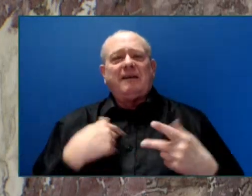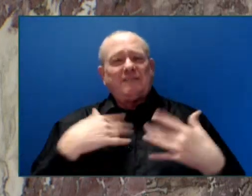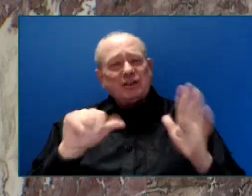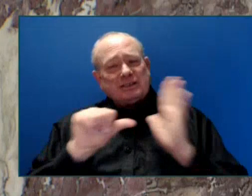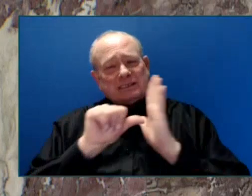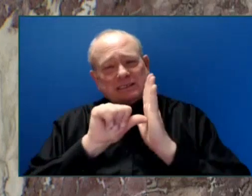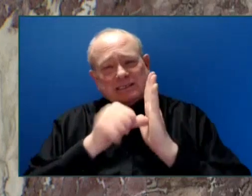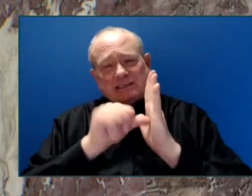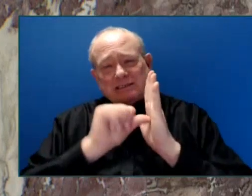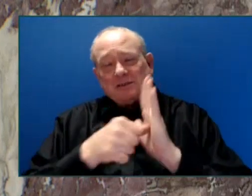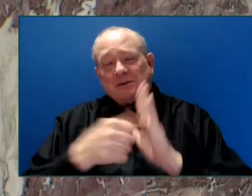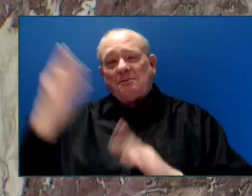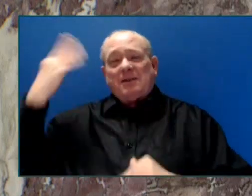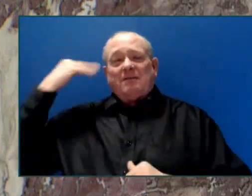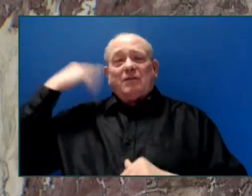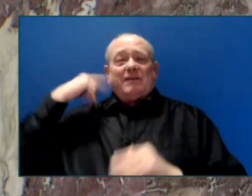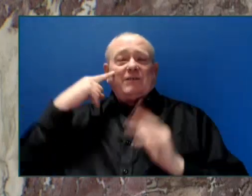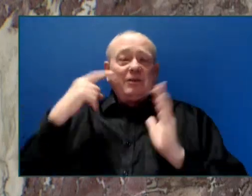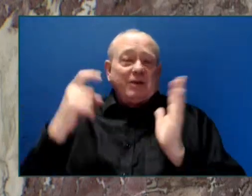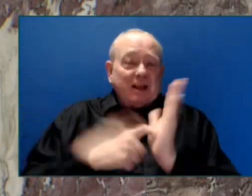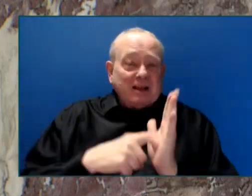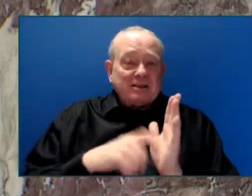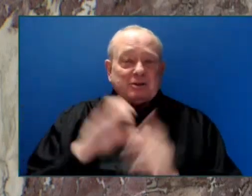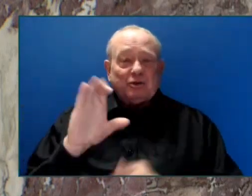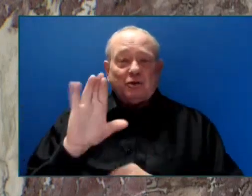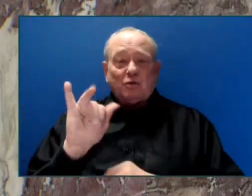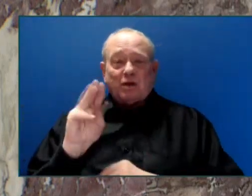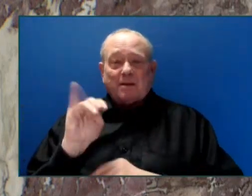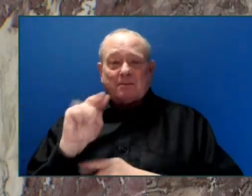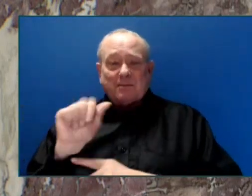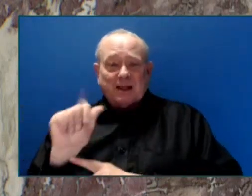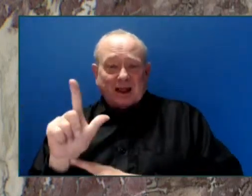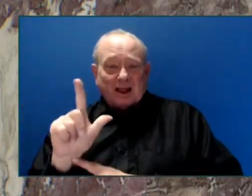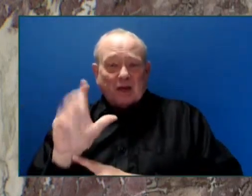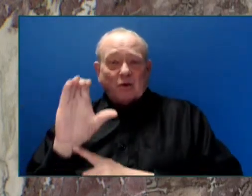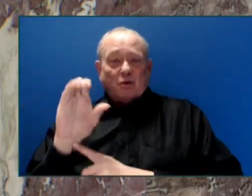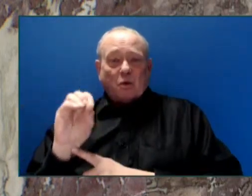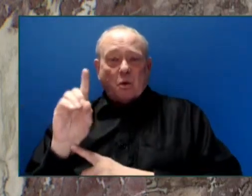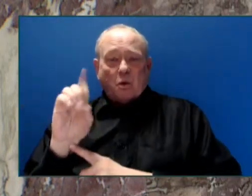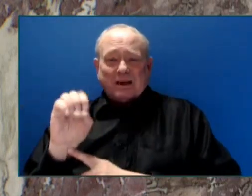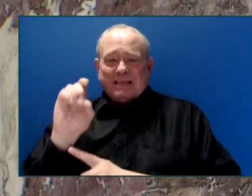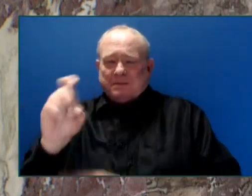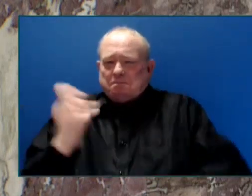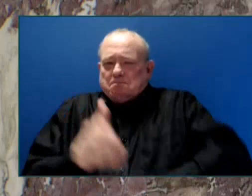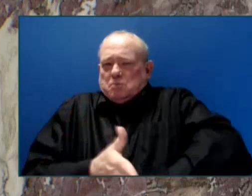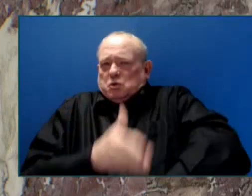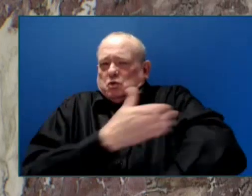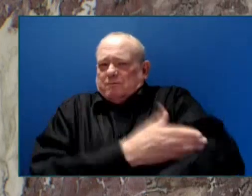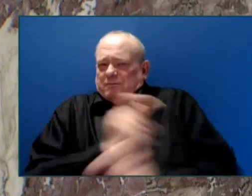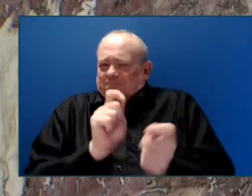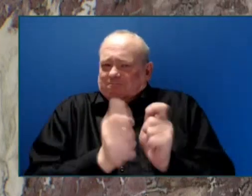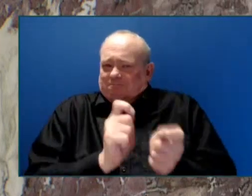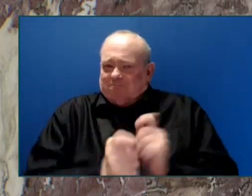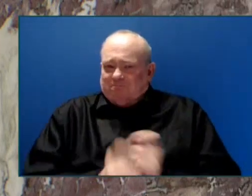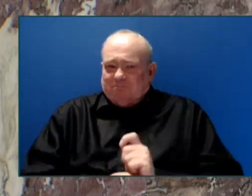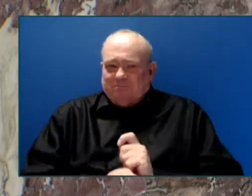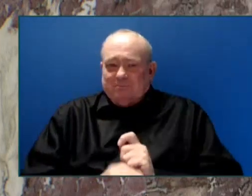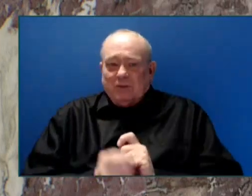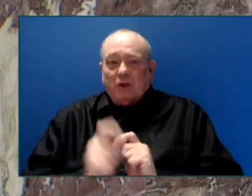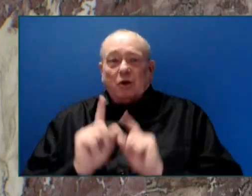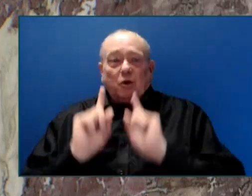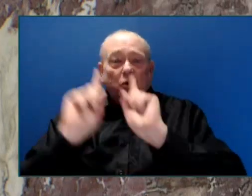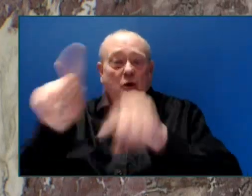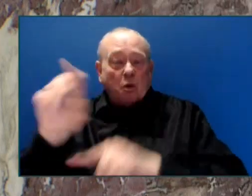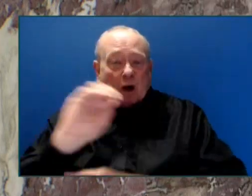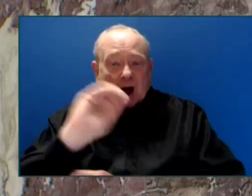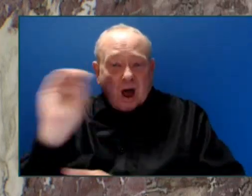around the criminal code, going to Ottawa, BC taking that leadership role to do just that. and a commitment from the federal government to put in place